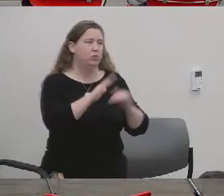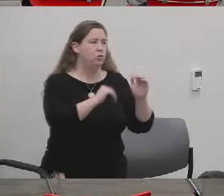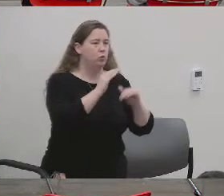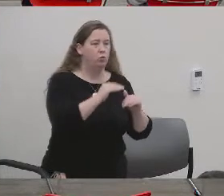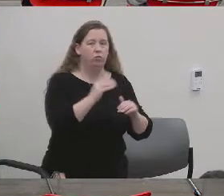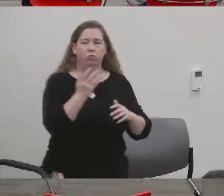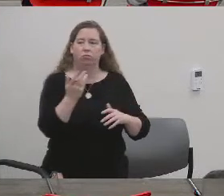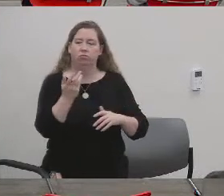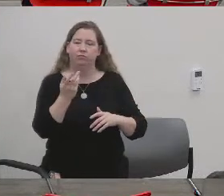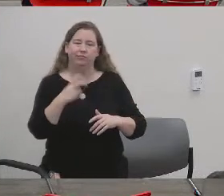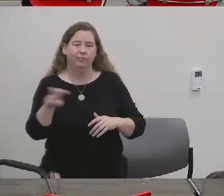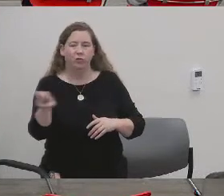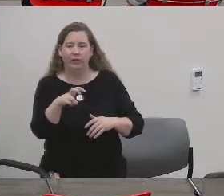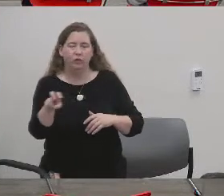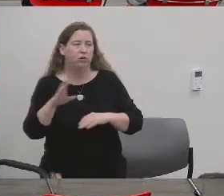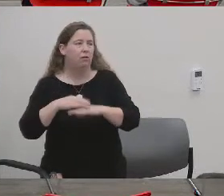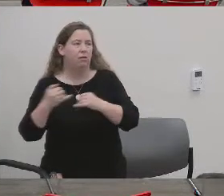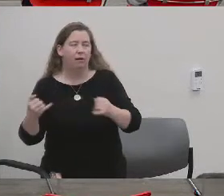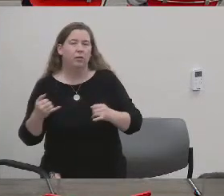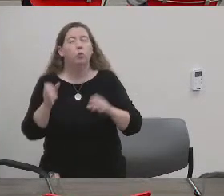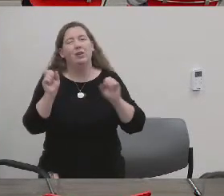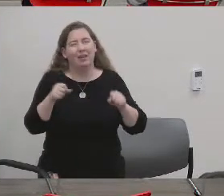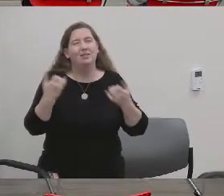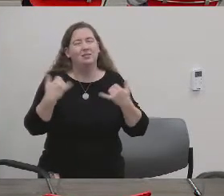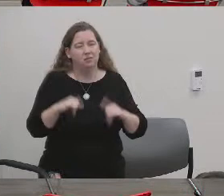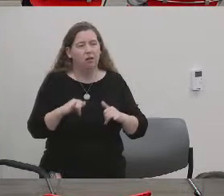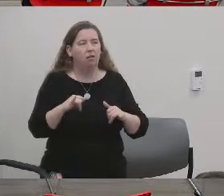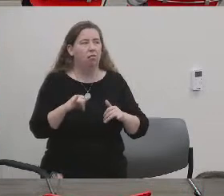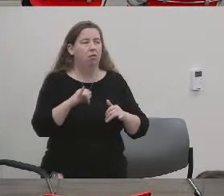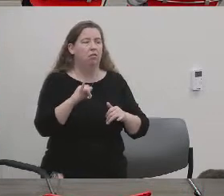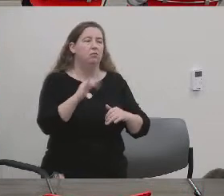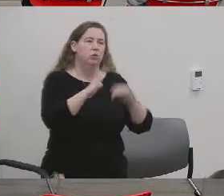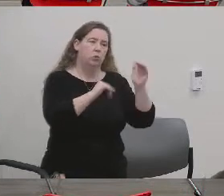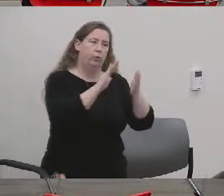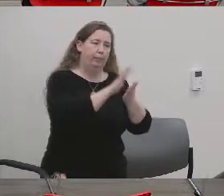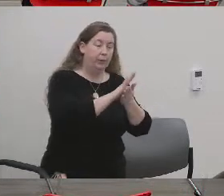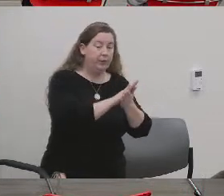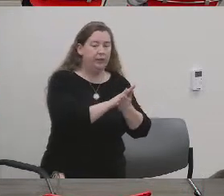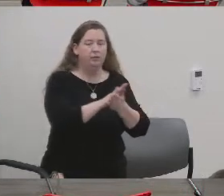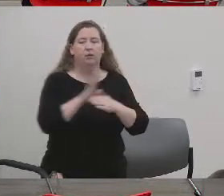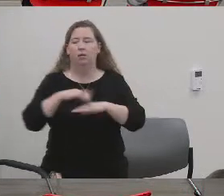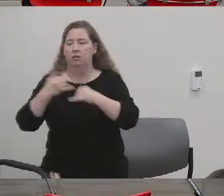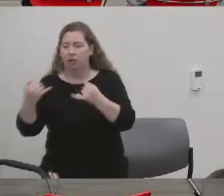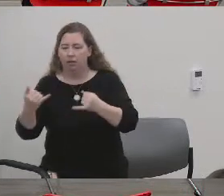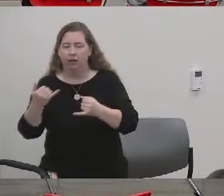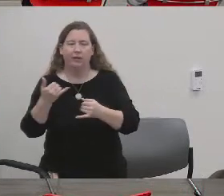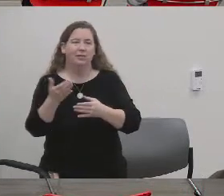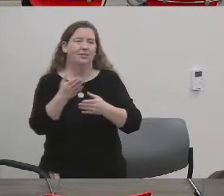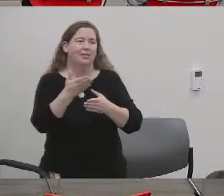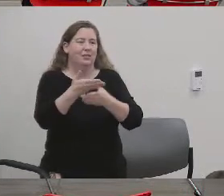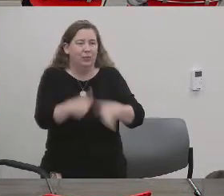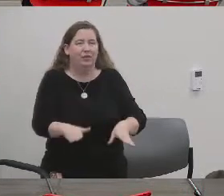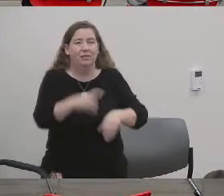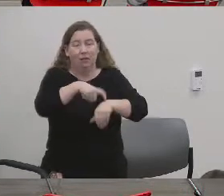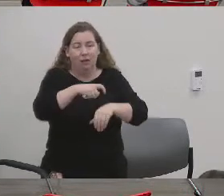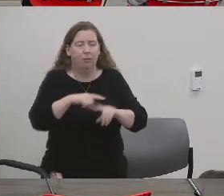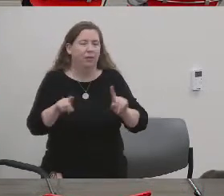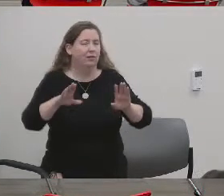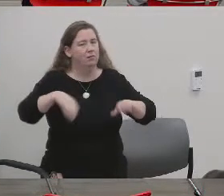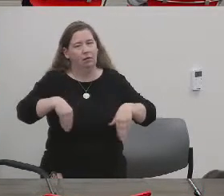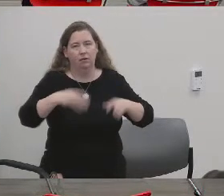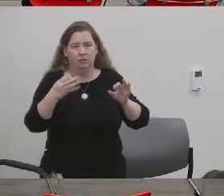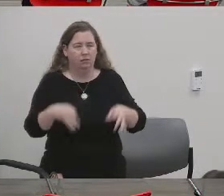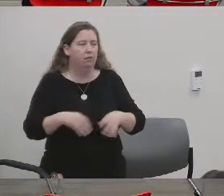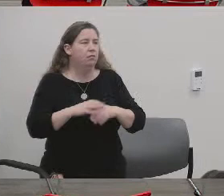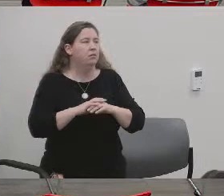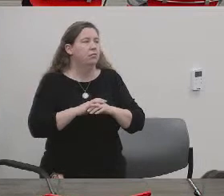we could. And when I say that, I'm not saying that we still couldn't. But so far, that hasn't been what's happened. Right. So